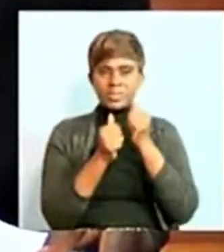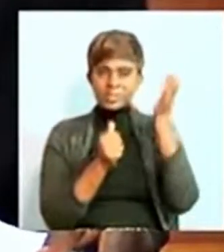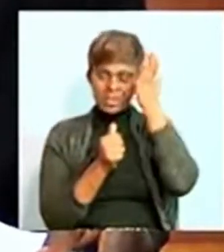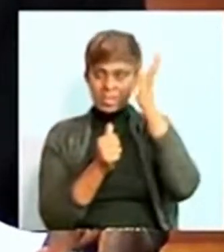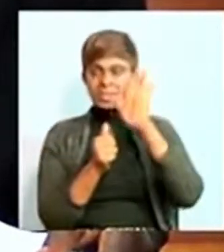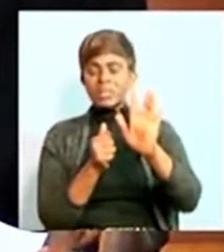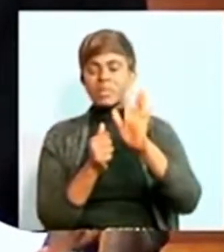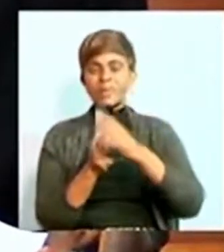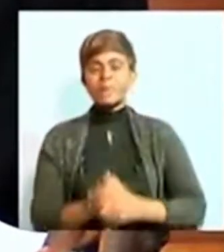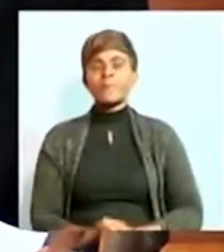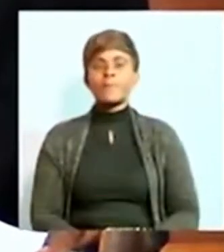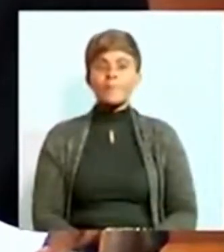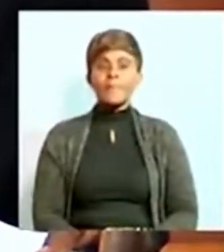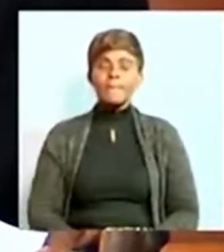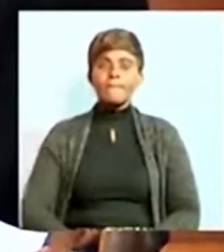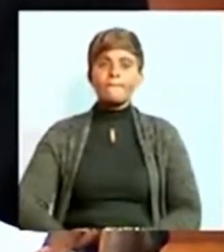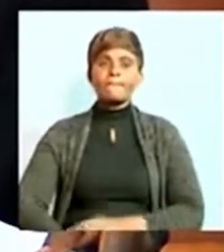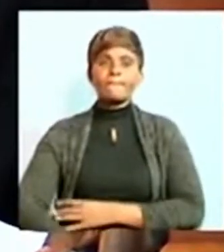there?